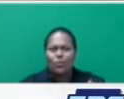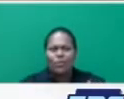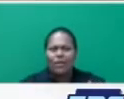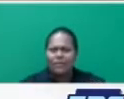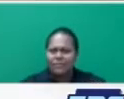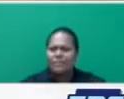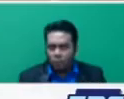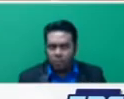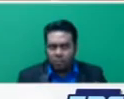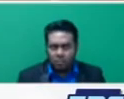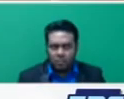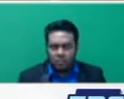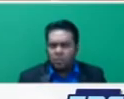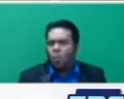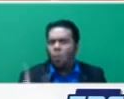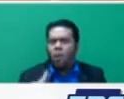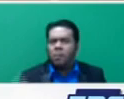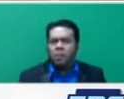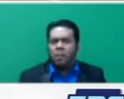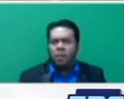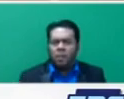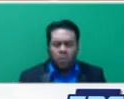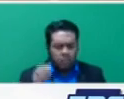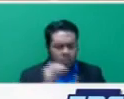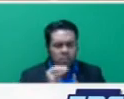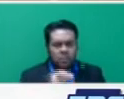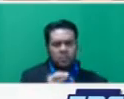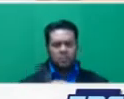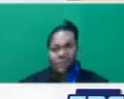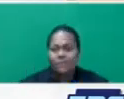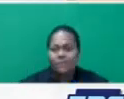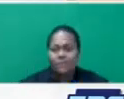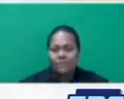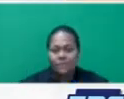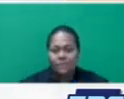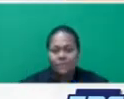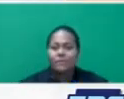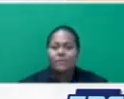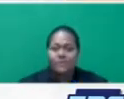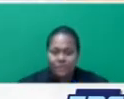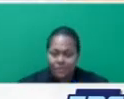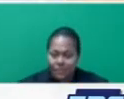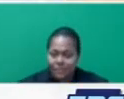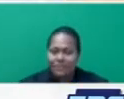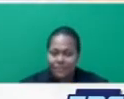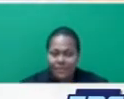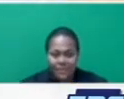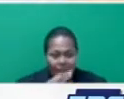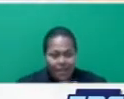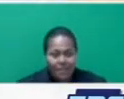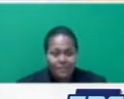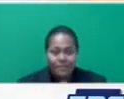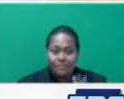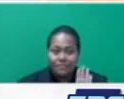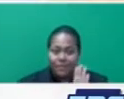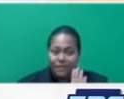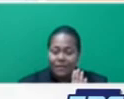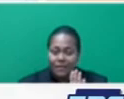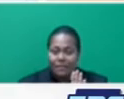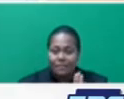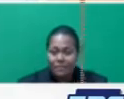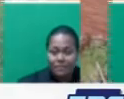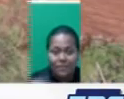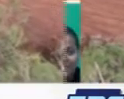In this bulletin, Prime Minister slams opposition MPs. Transparency Commission report ready.